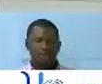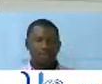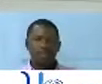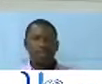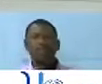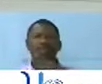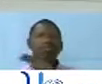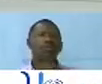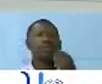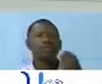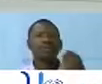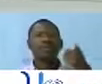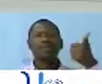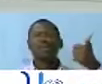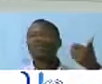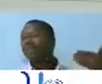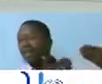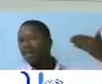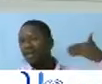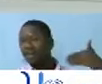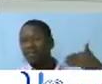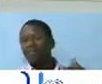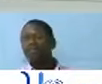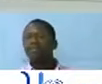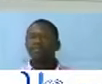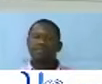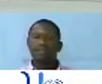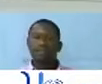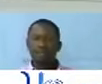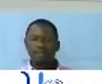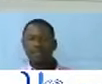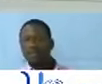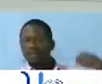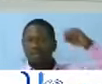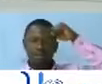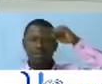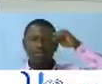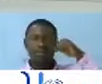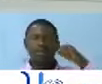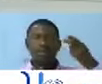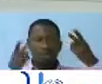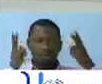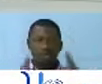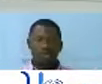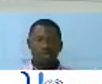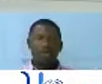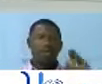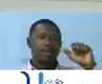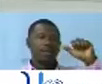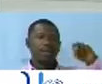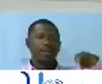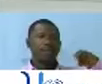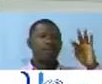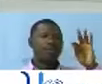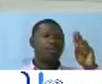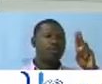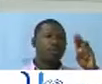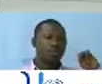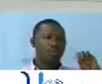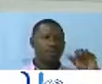moy ci atum 2006. My senior suma kelifa lawyer Antoumane Gueye. Lawyer Antoumane